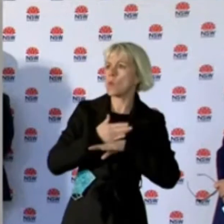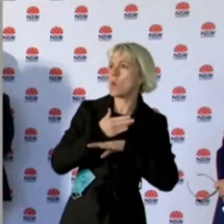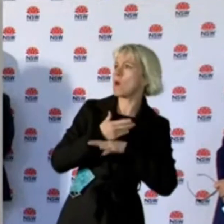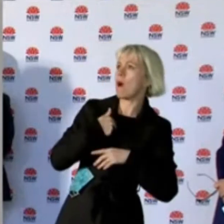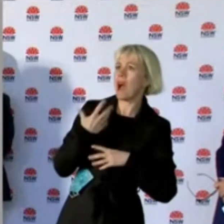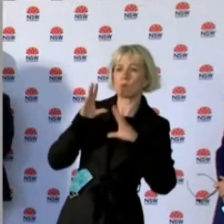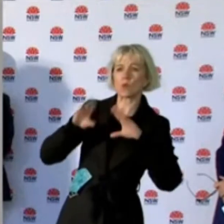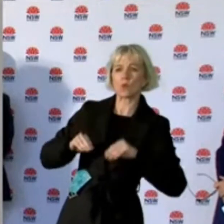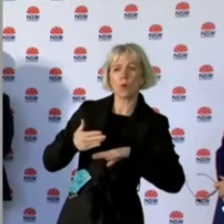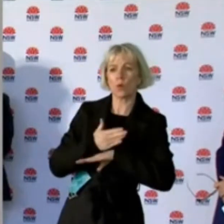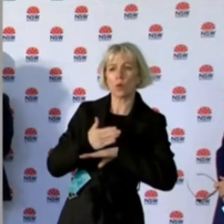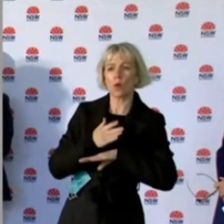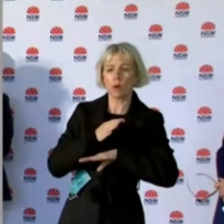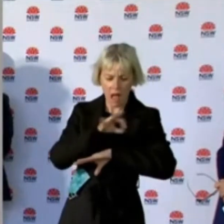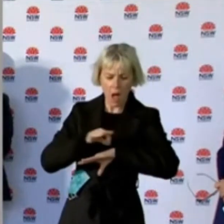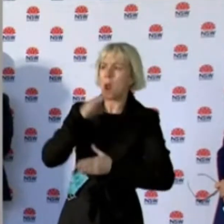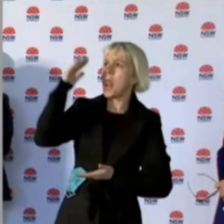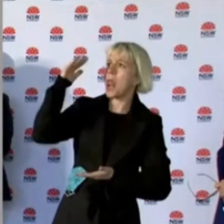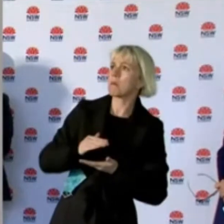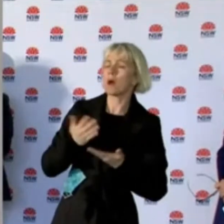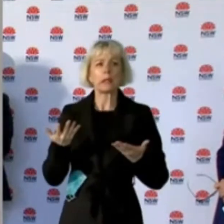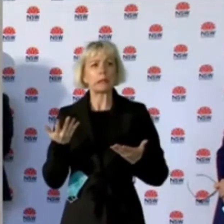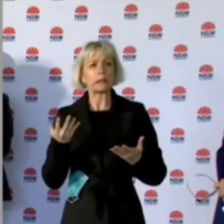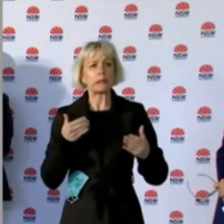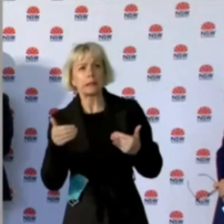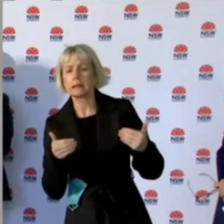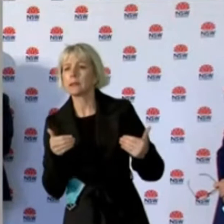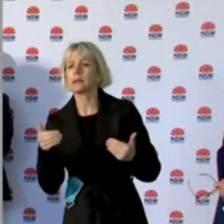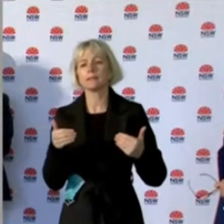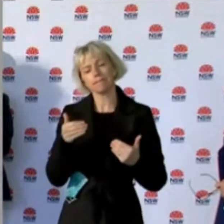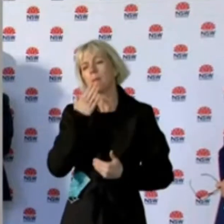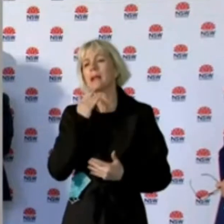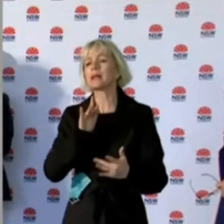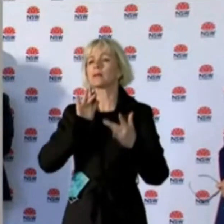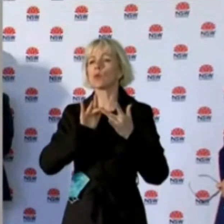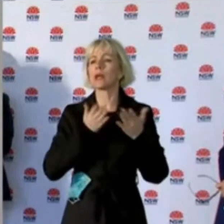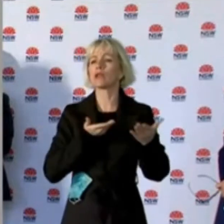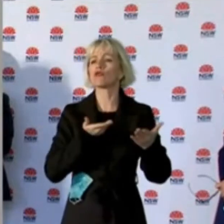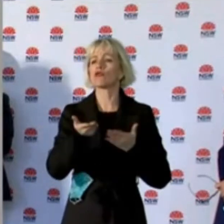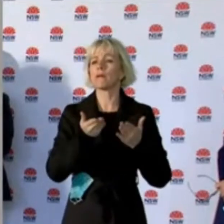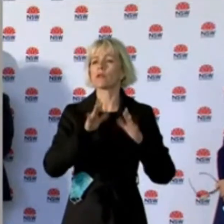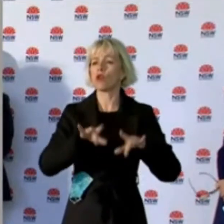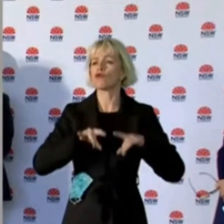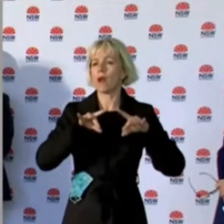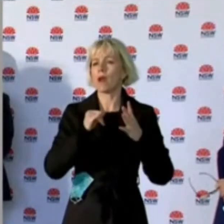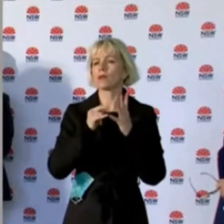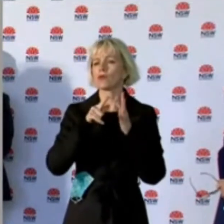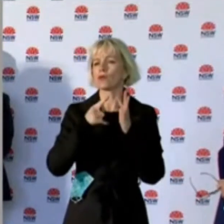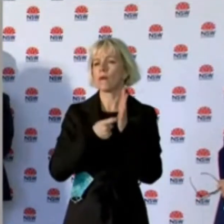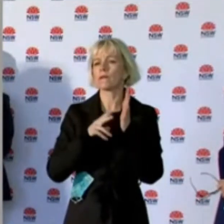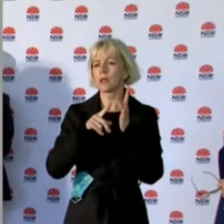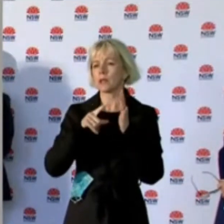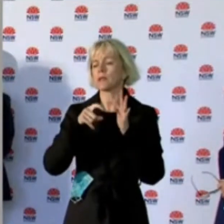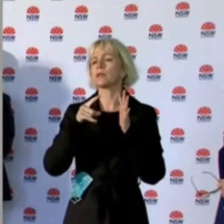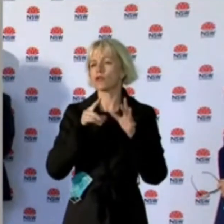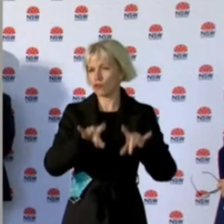if you've had your hours reduced, you can contact Services Australia. Services Australia is there to provide payments to all workers, not